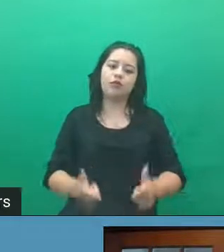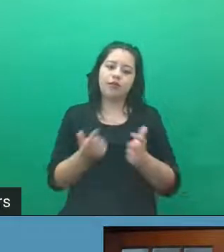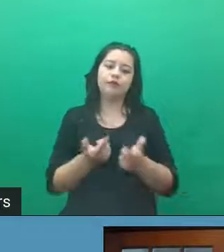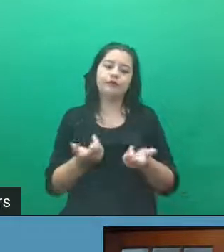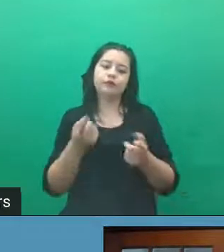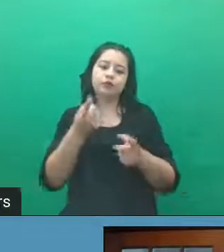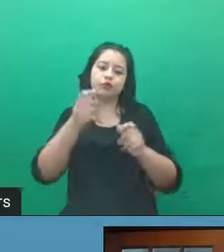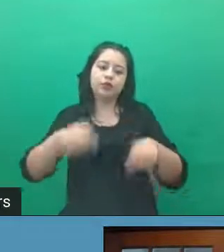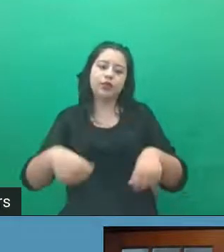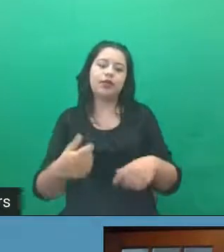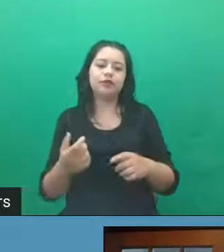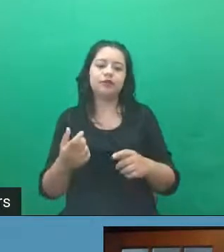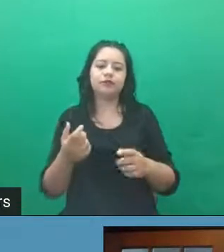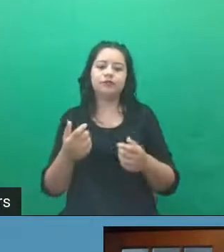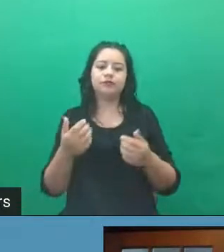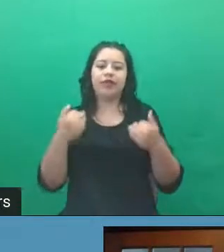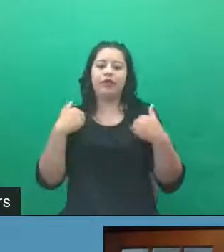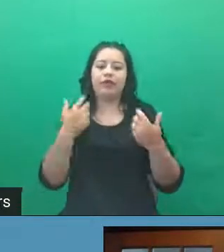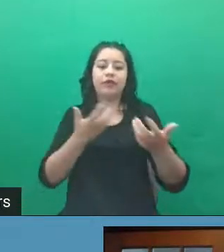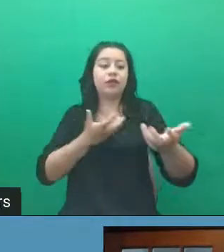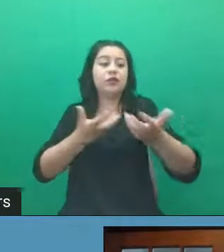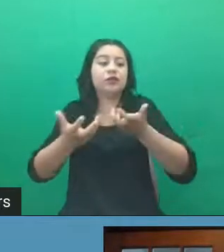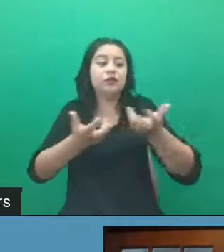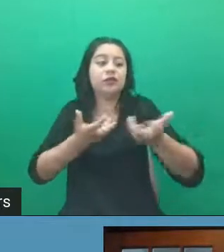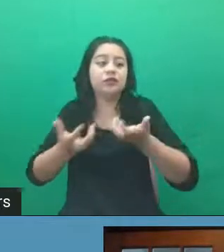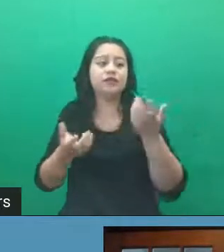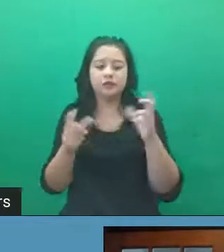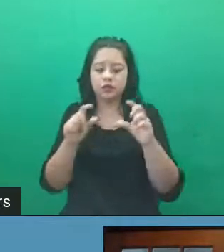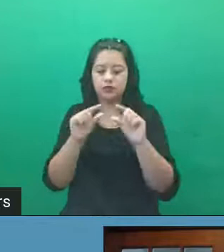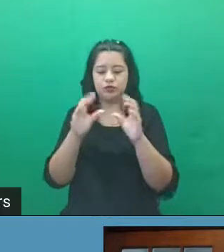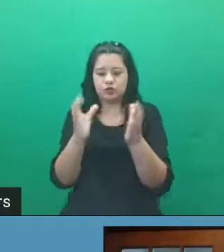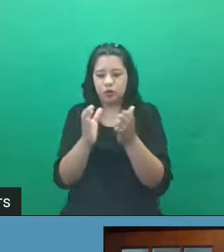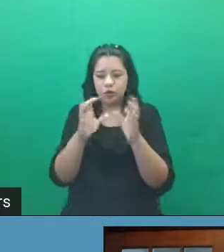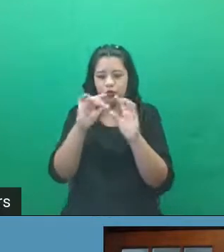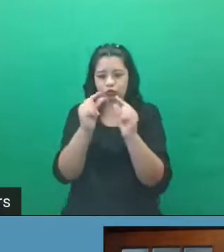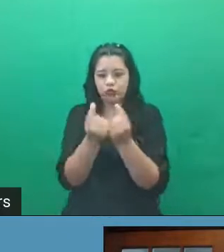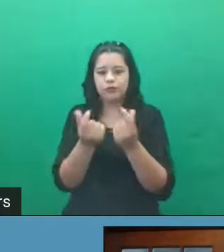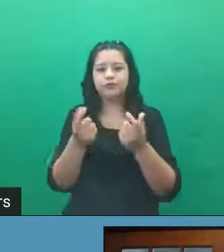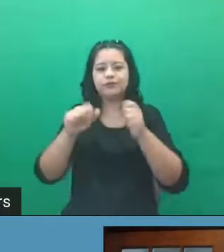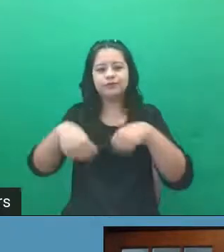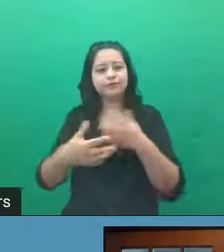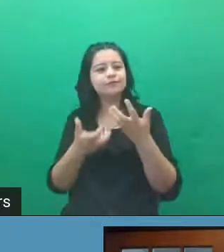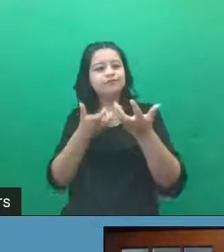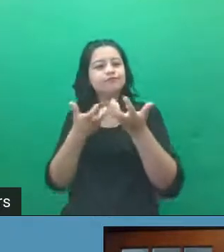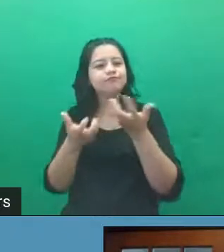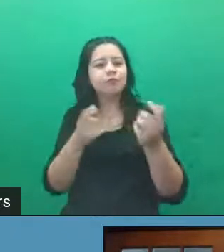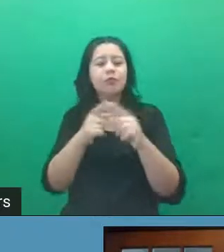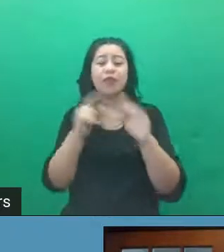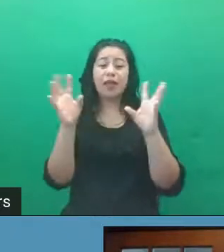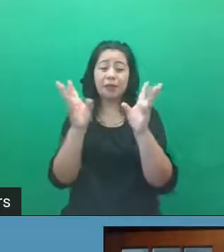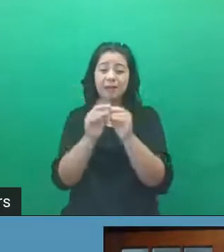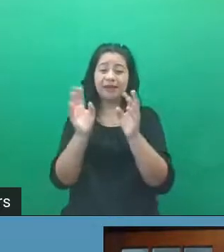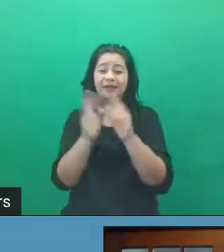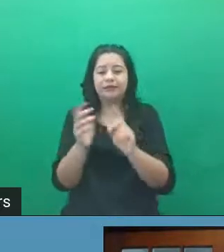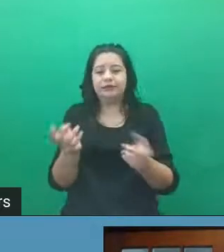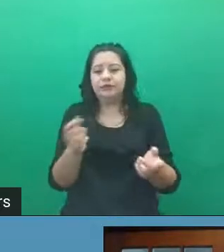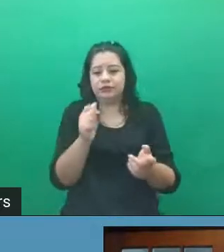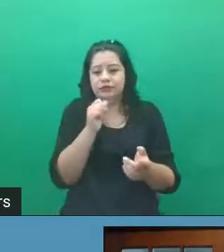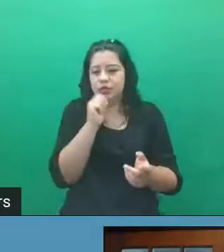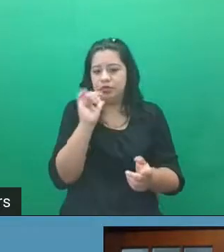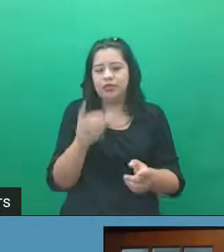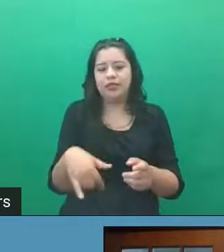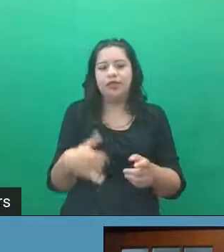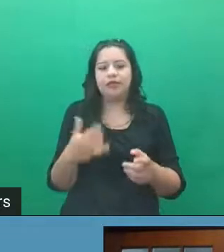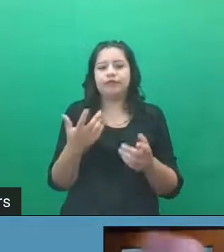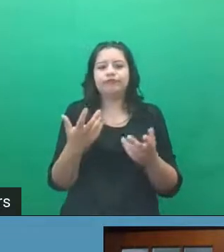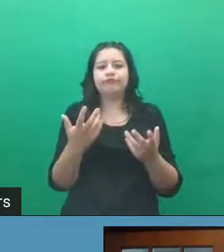got that automatically happening, perhaps in a small group setting, but in a meeting, at least possibly have, oh yeah,